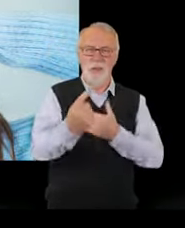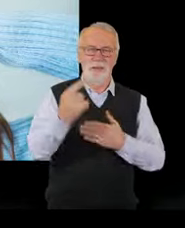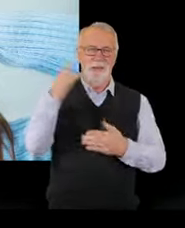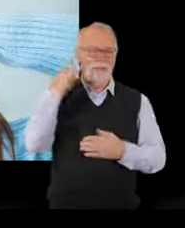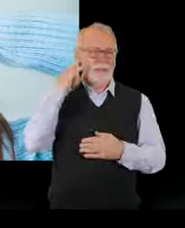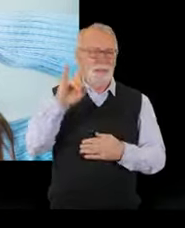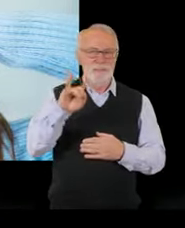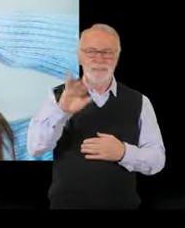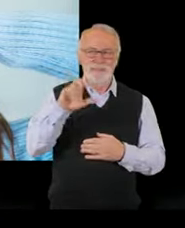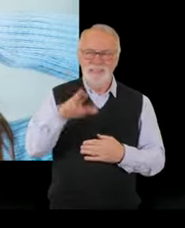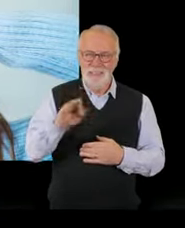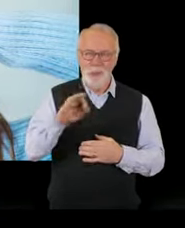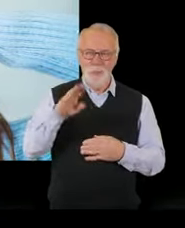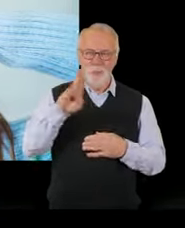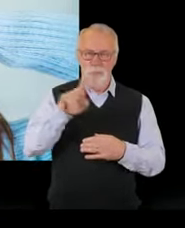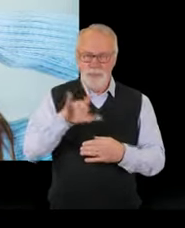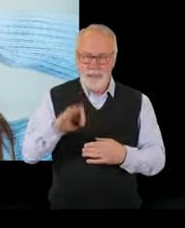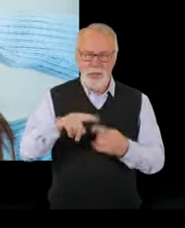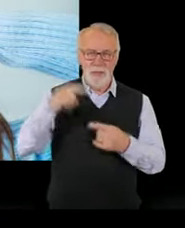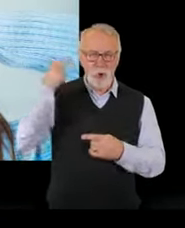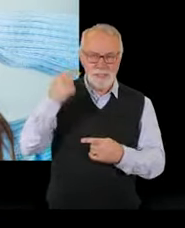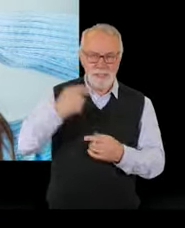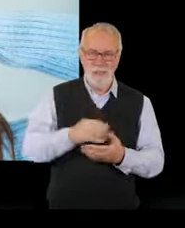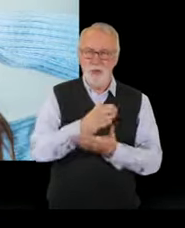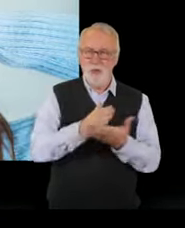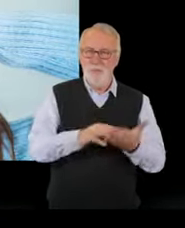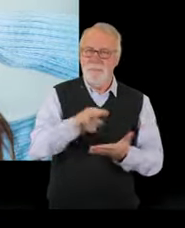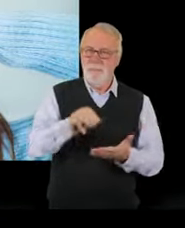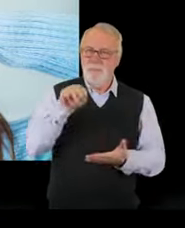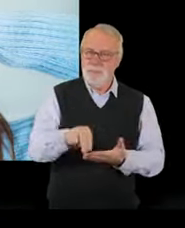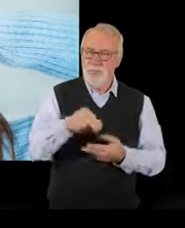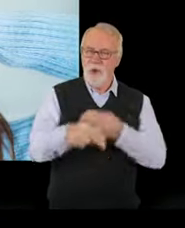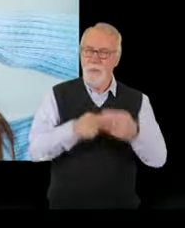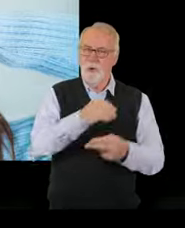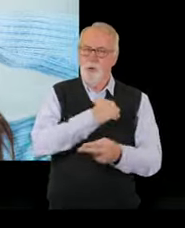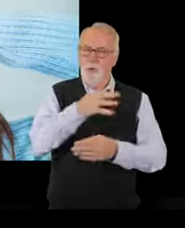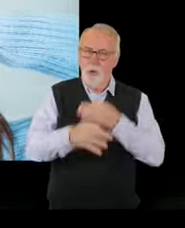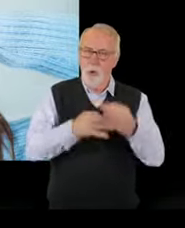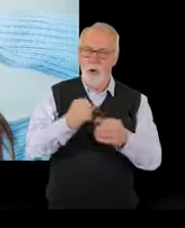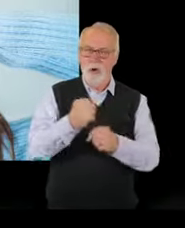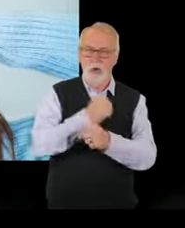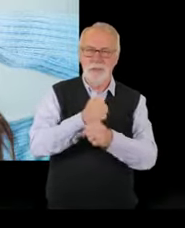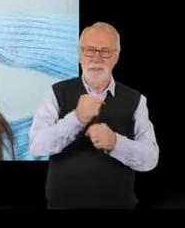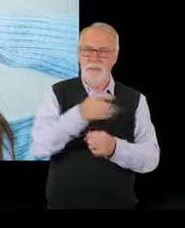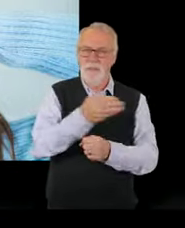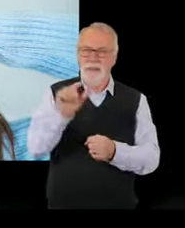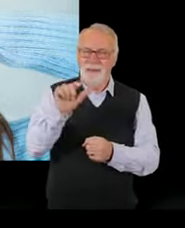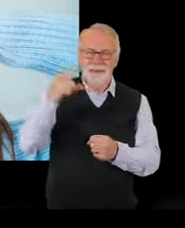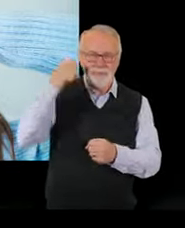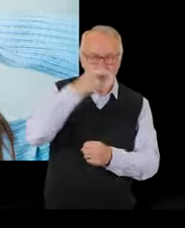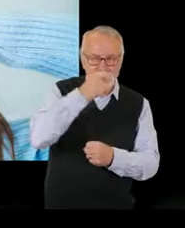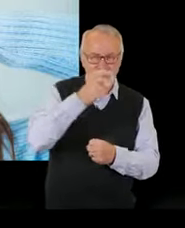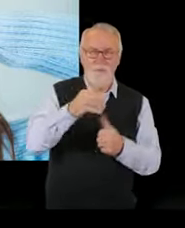whistling noises. For some people this may come and go and cause them little difficulties. For others it can be